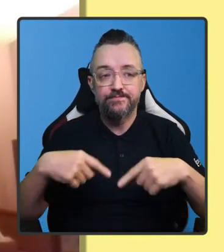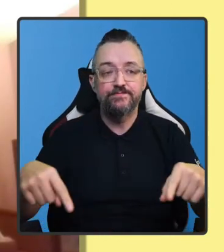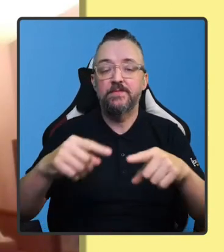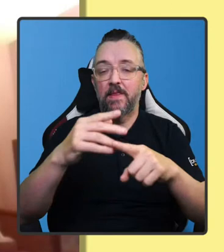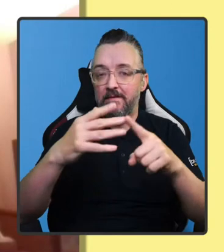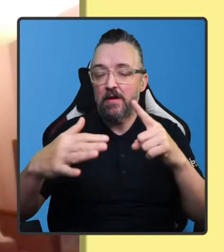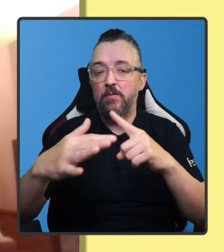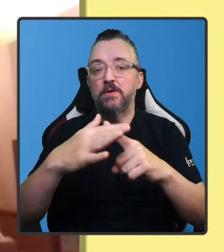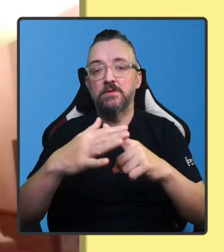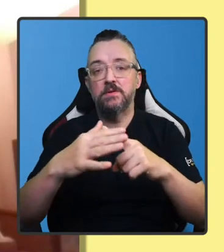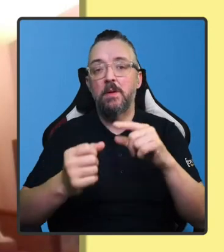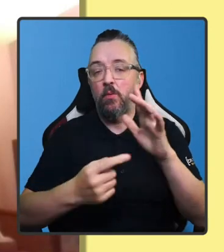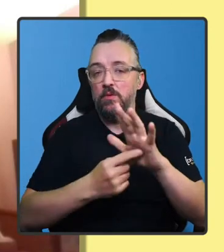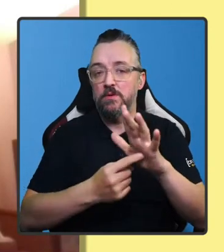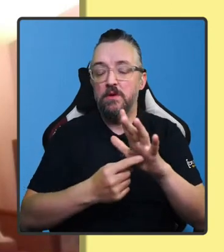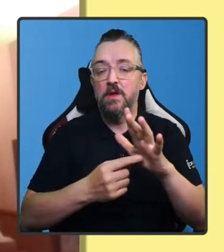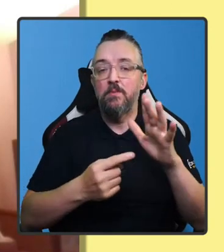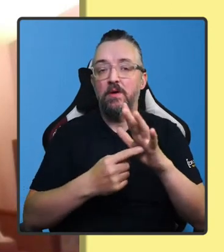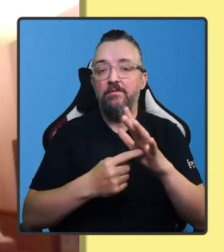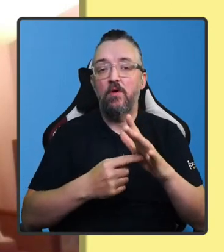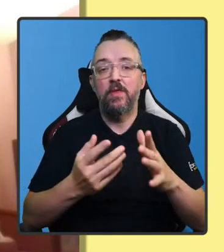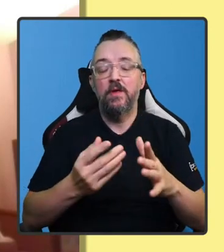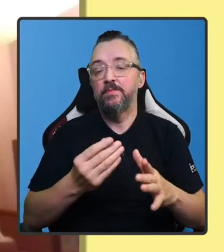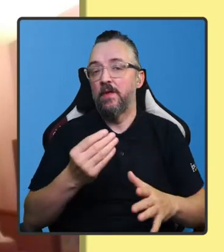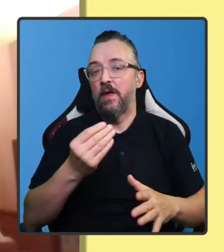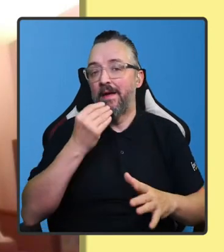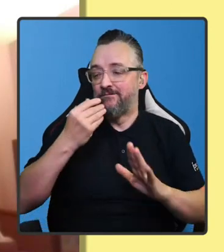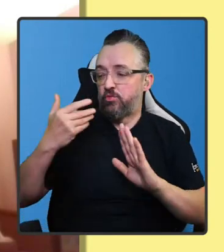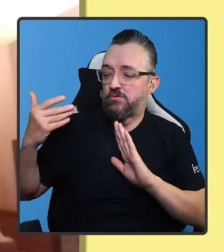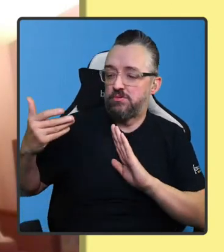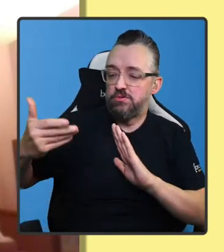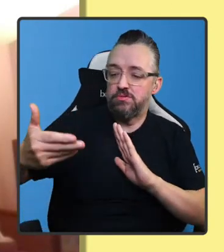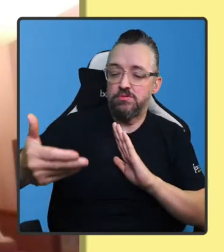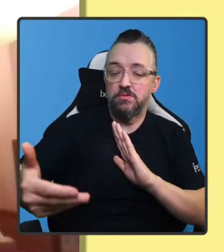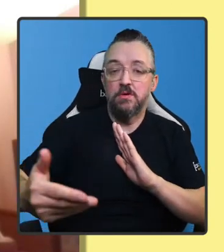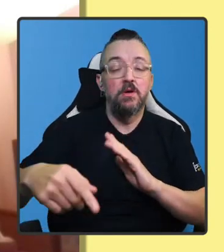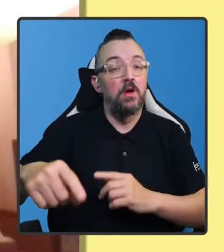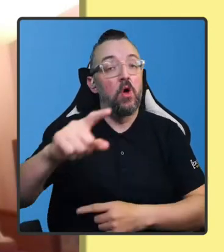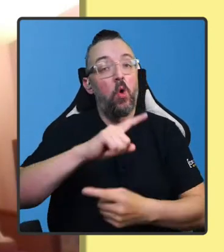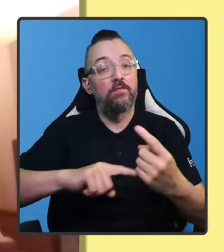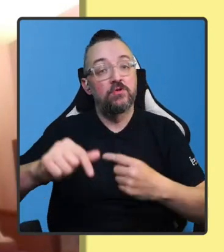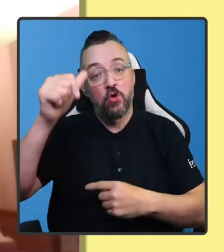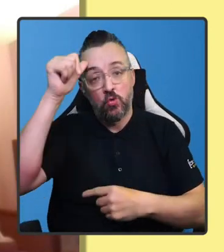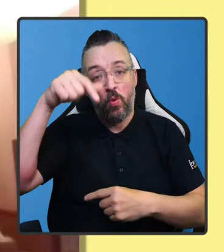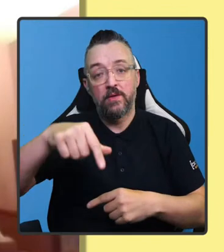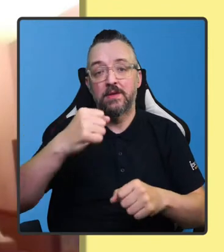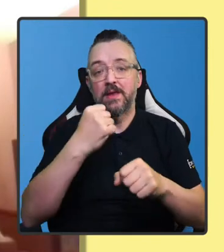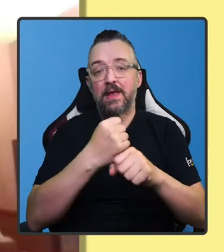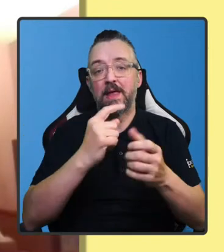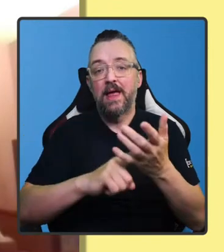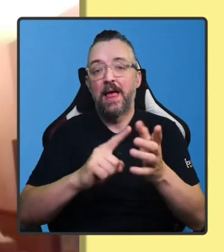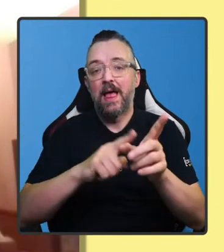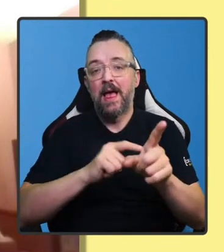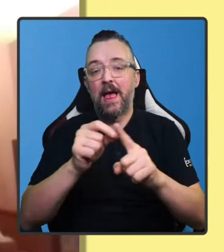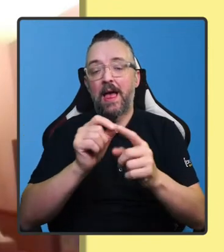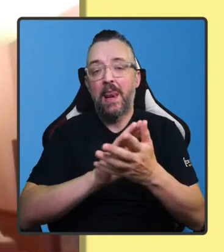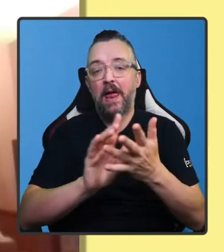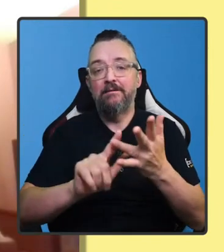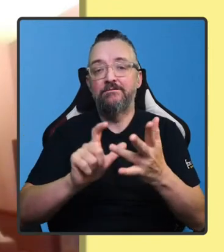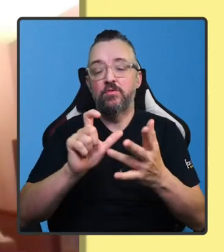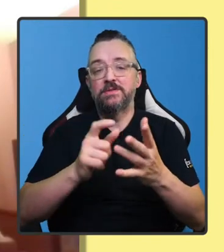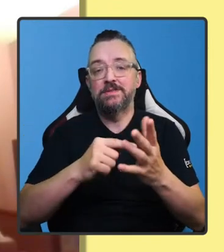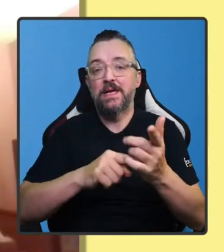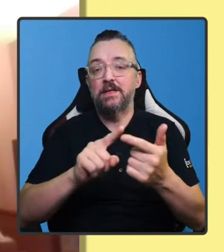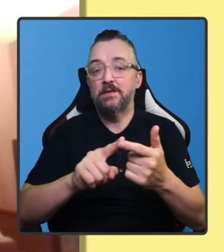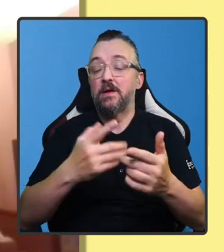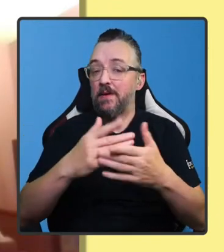for our food chain. Conference understands that glyphosate is having a direct impact on climate change